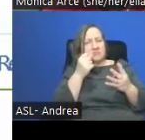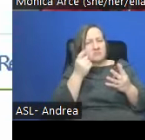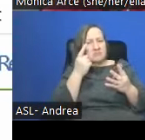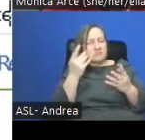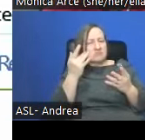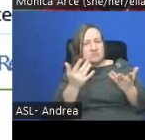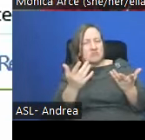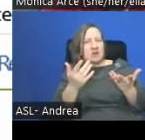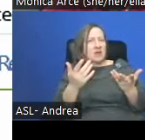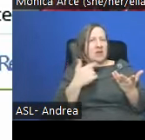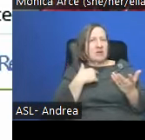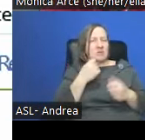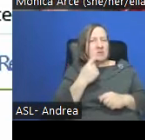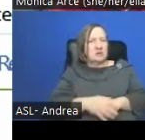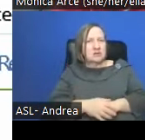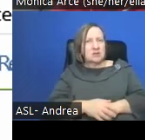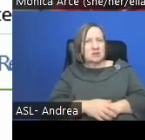and I'm not getting.